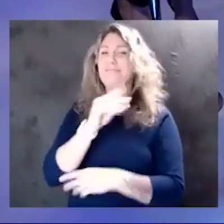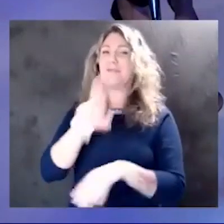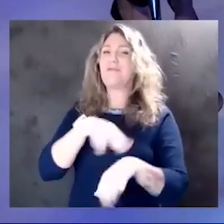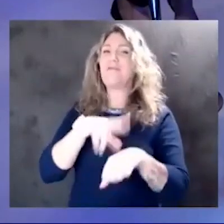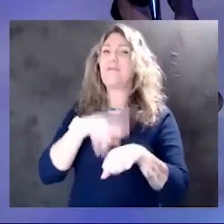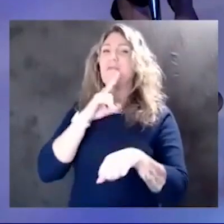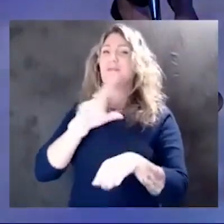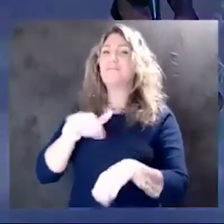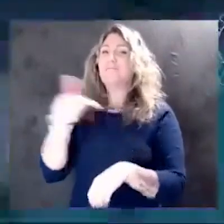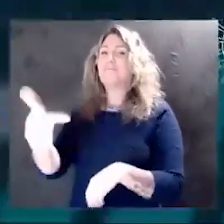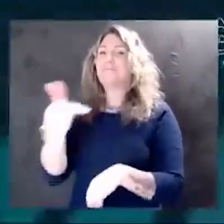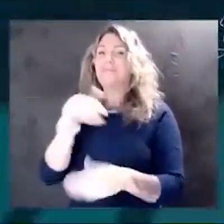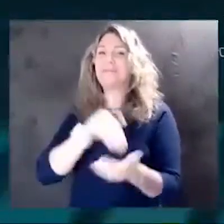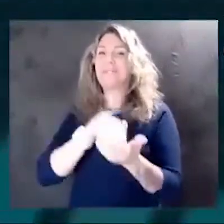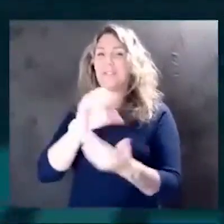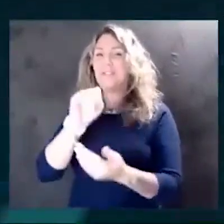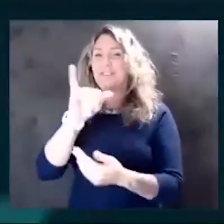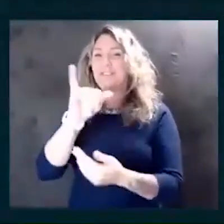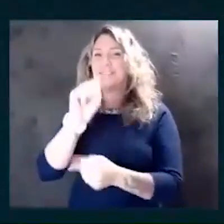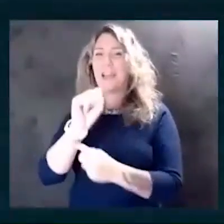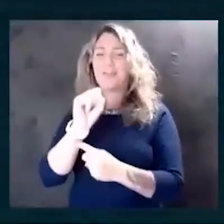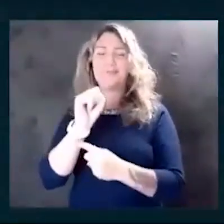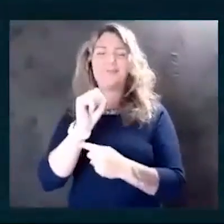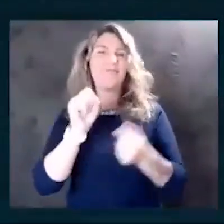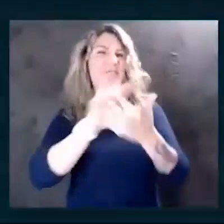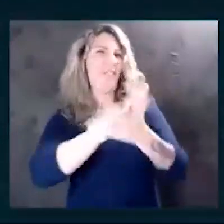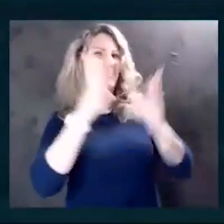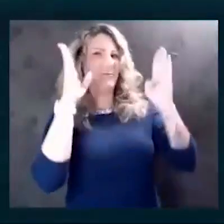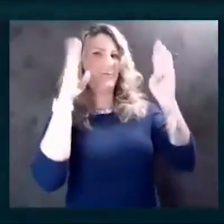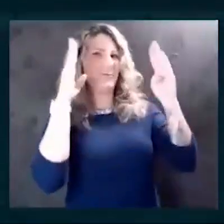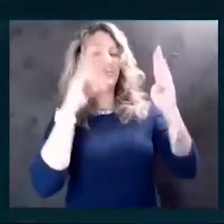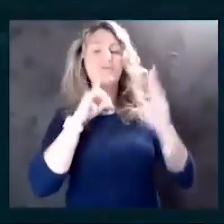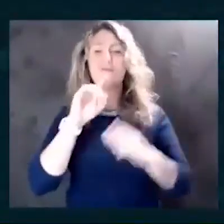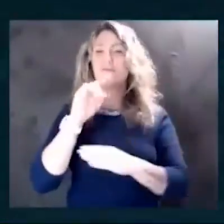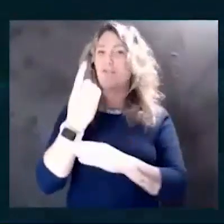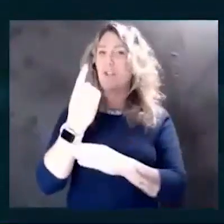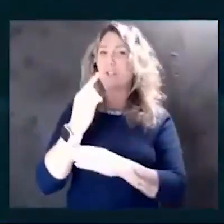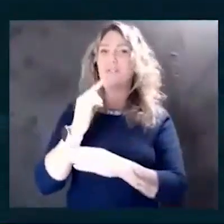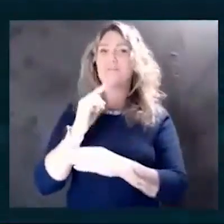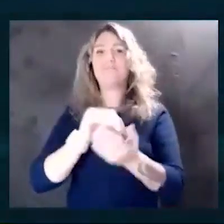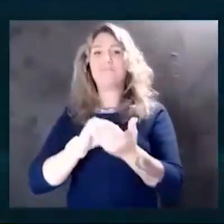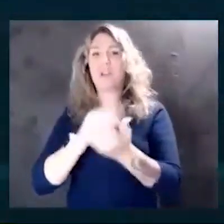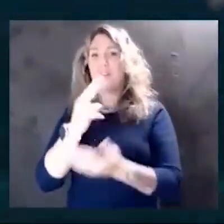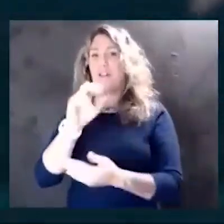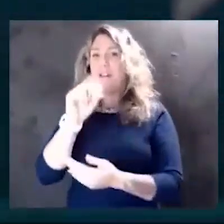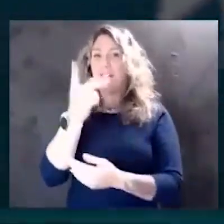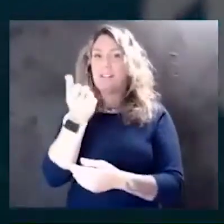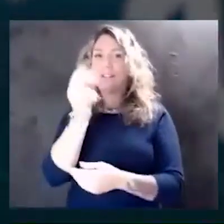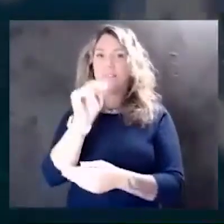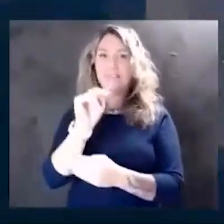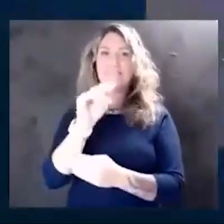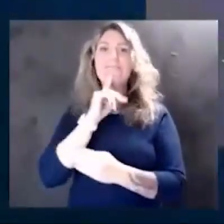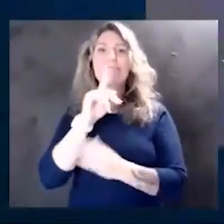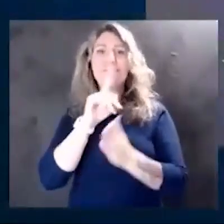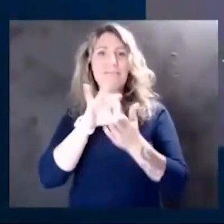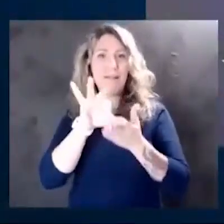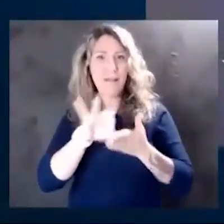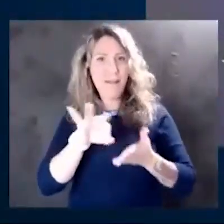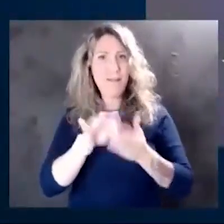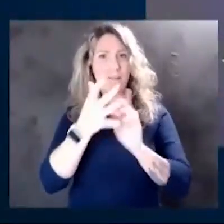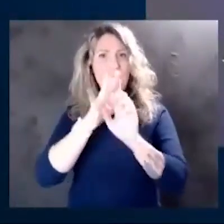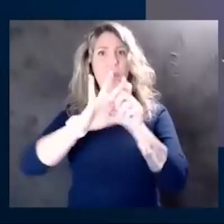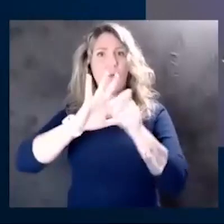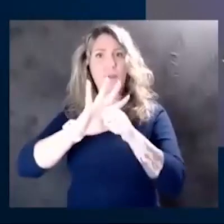Good to see you. Good to see you both. All right, but first, let's get to Dr. Dana Hawkinson joining us with our COVID count. Good morning to you. Hi. Hi. Any changes